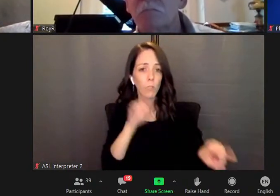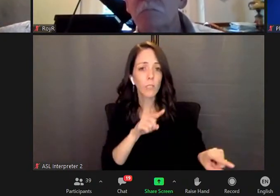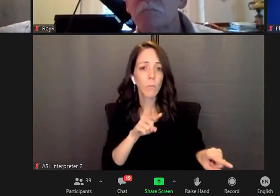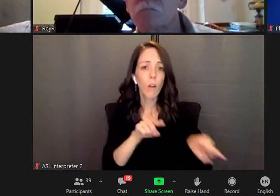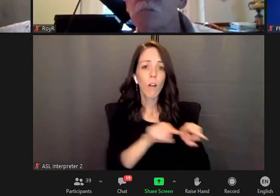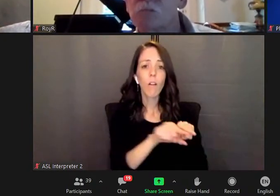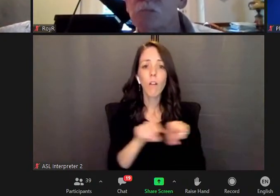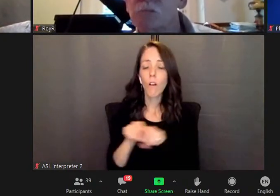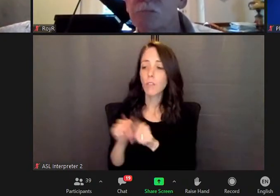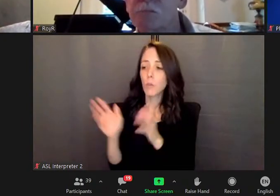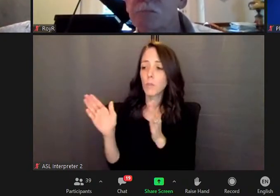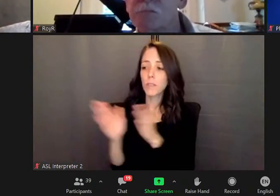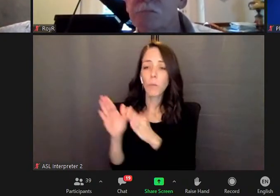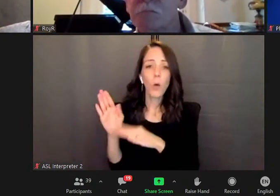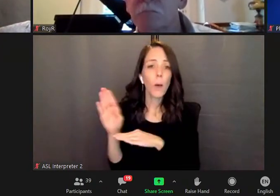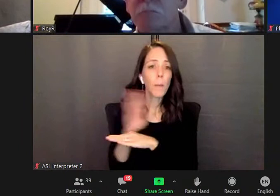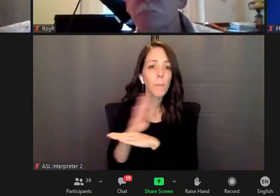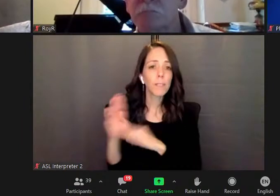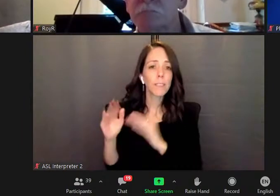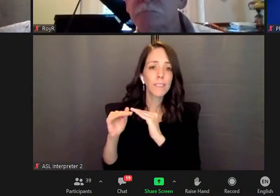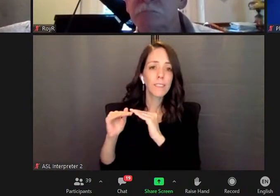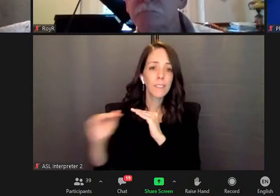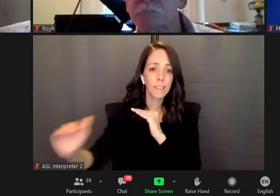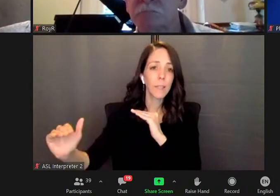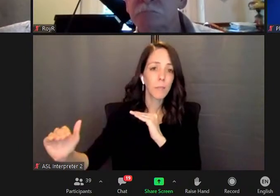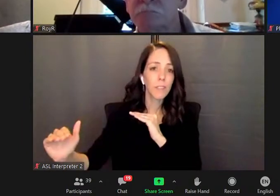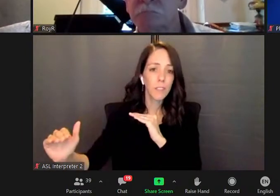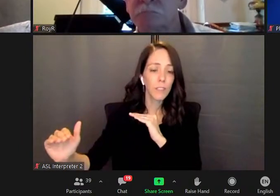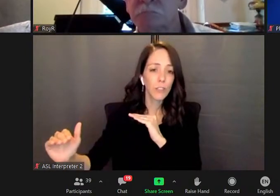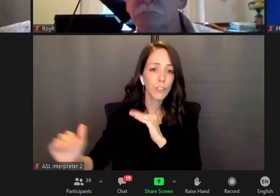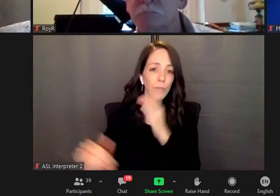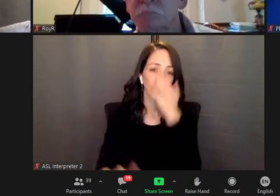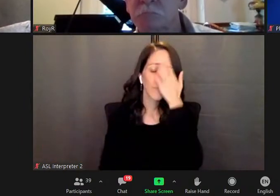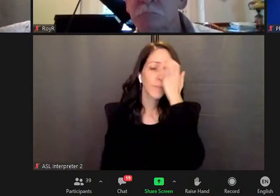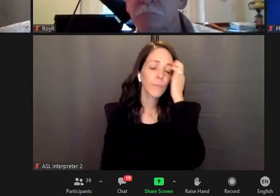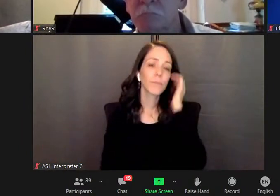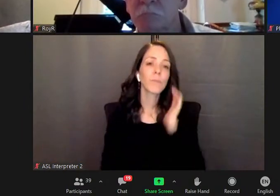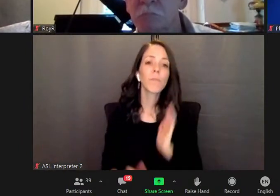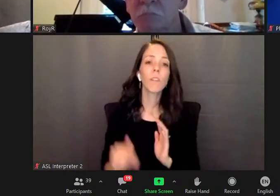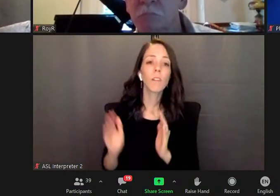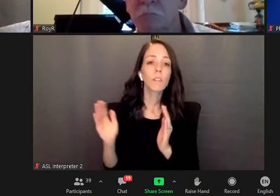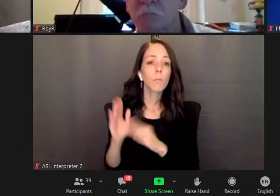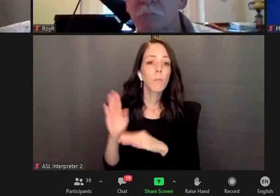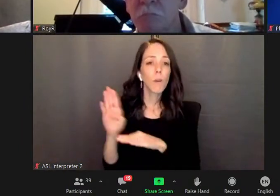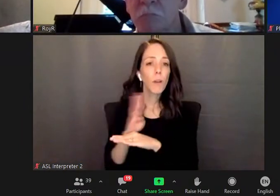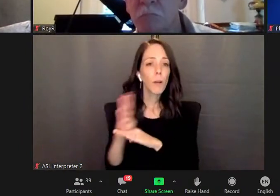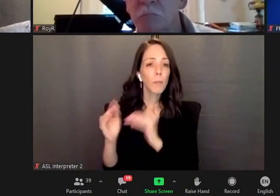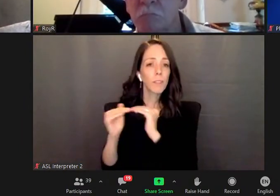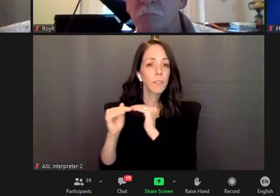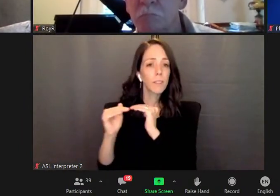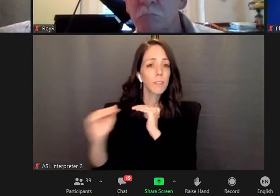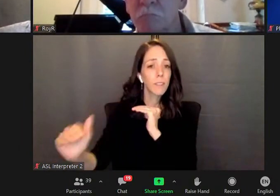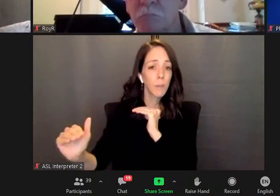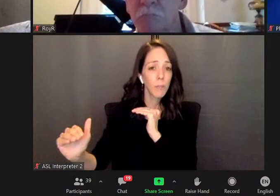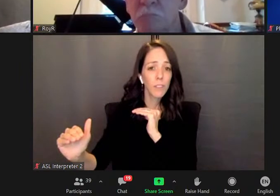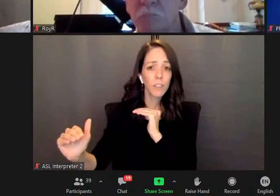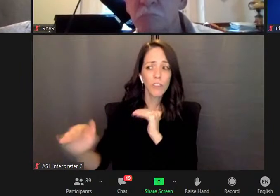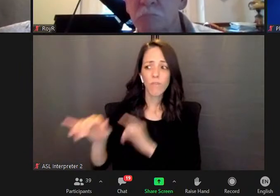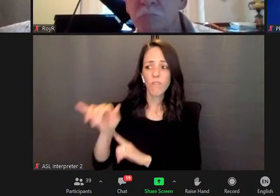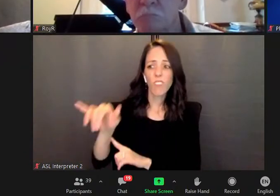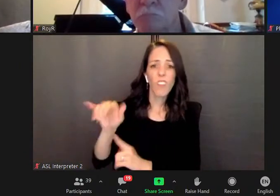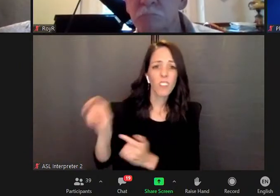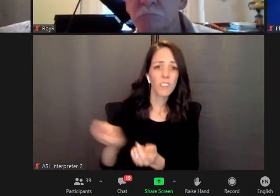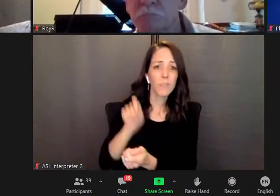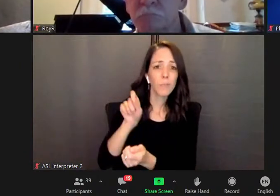business stabilization efforts. And the small business stabilization efforts were